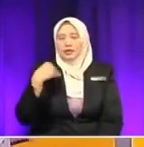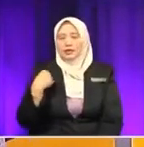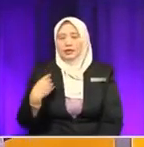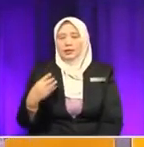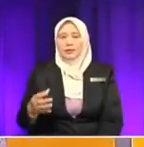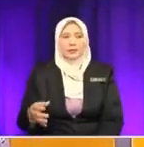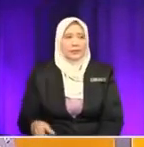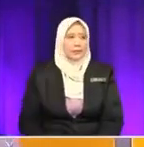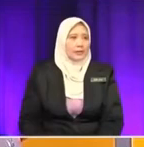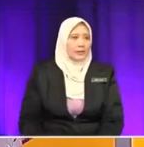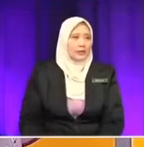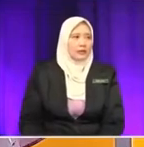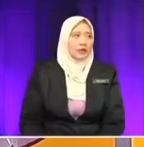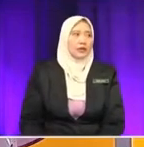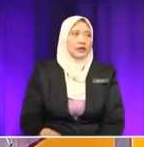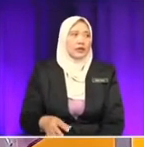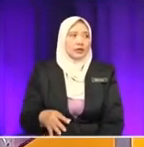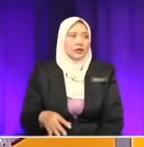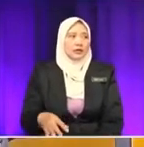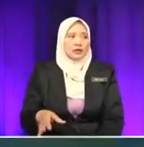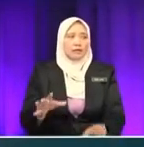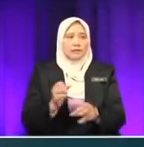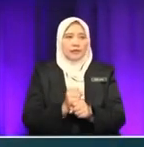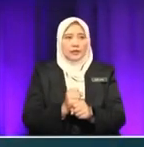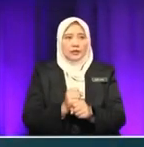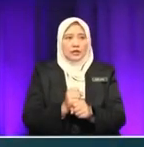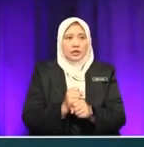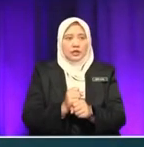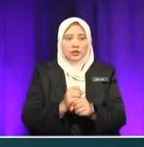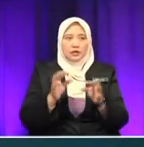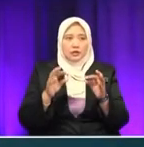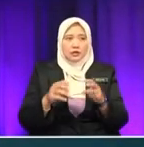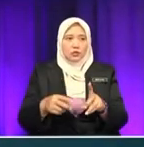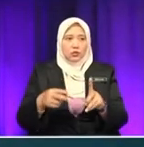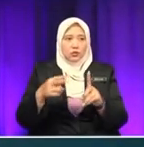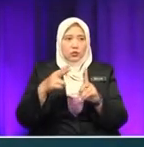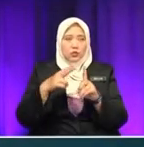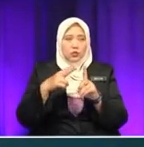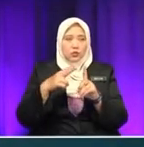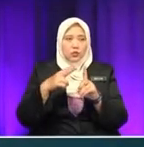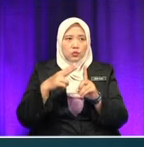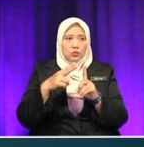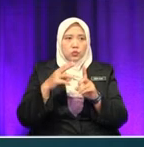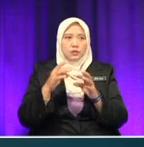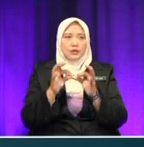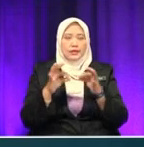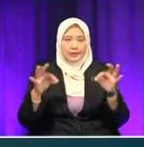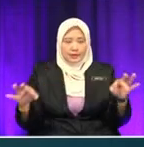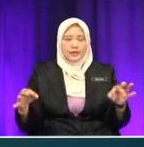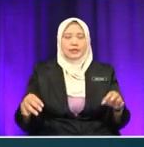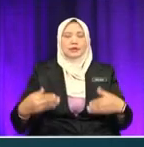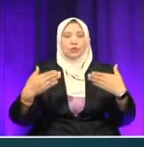CD is cohesive device, LW is your linking words, and SC is your sentence connectors. Okay. So, well, make